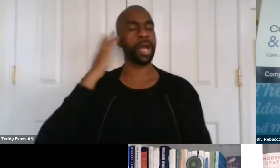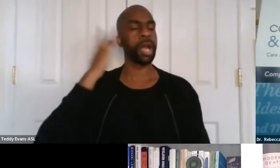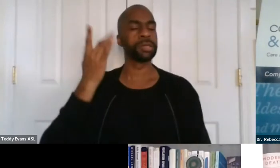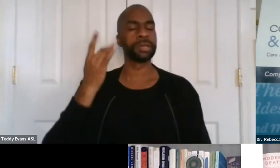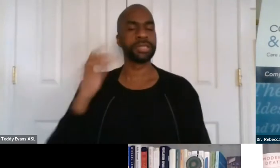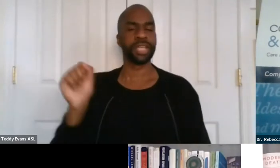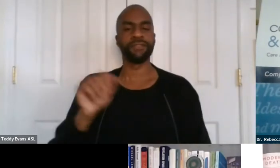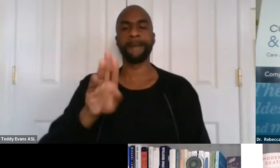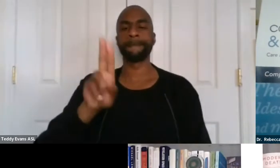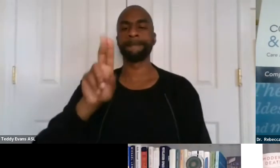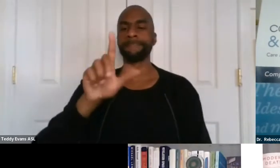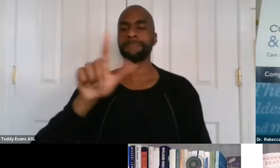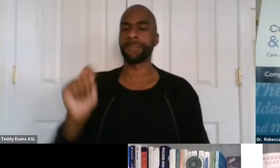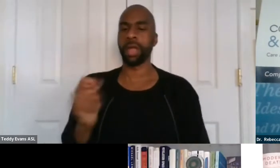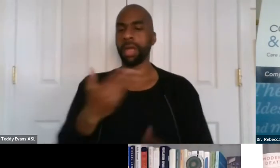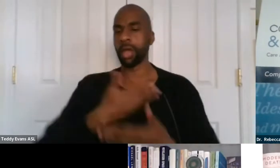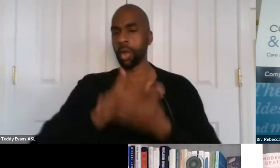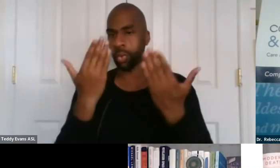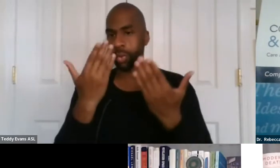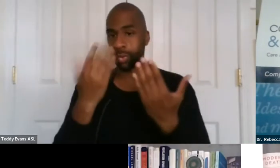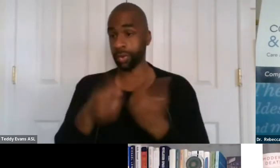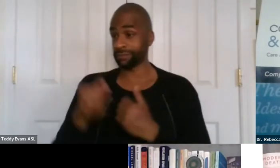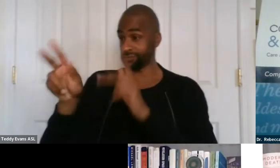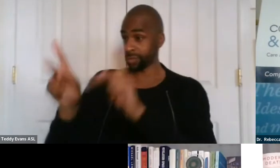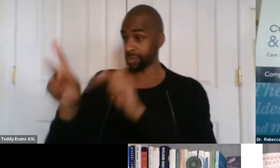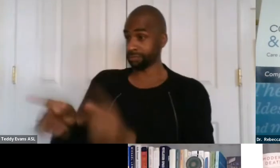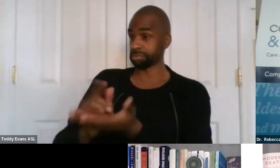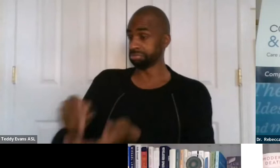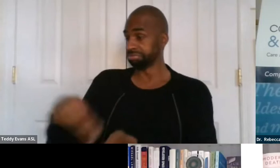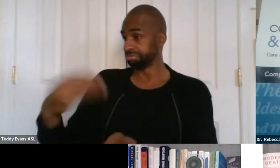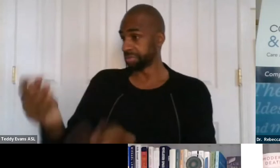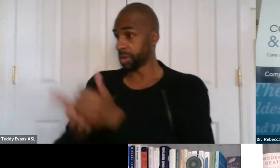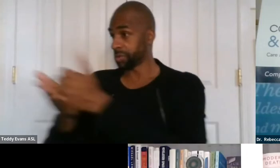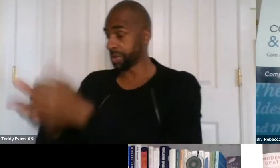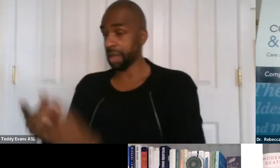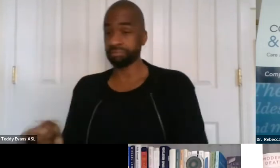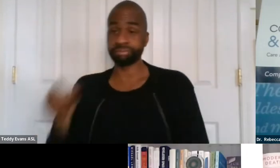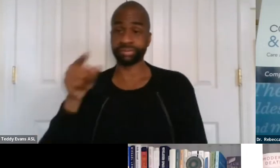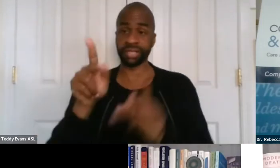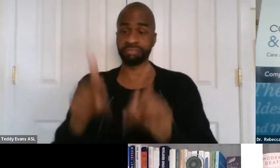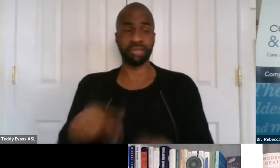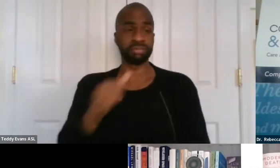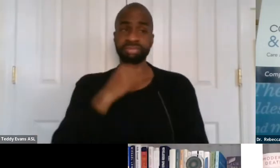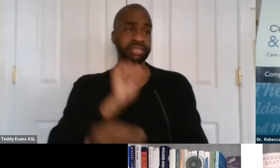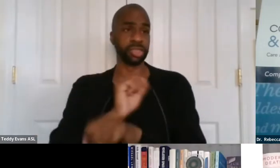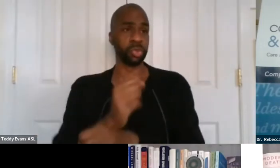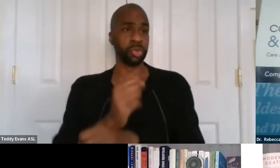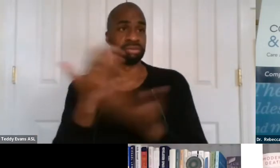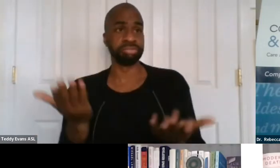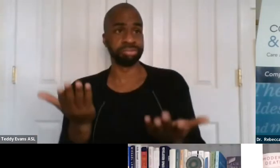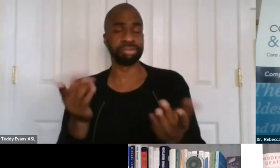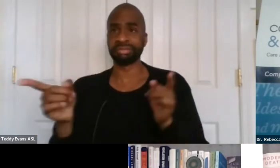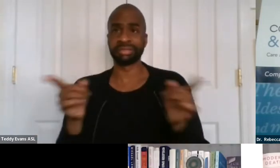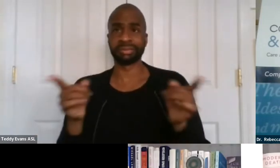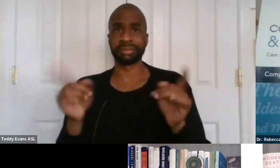in pain might not work for another. So if you're someone who is in pain or wants to seek better care for pain